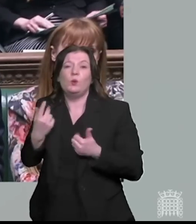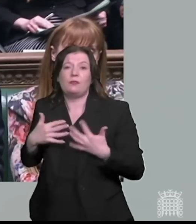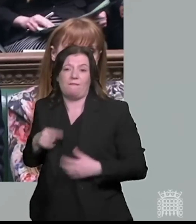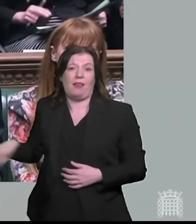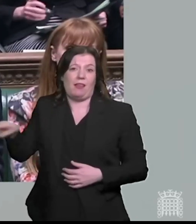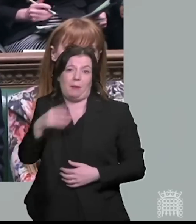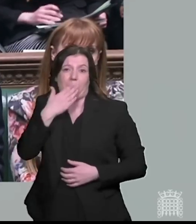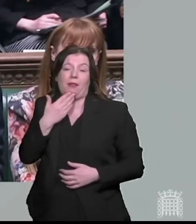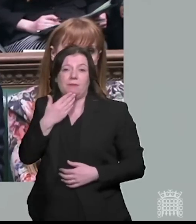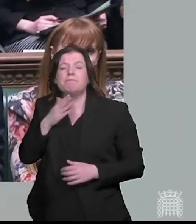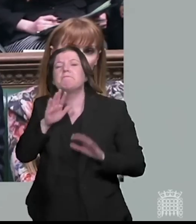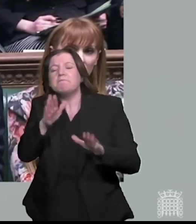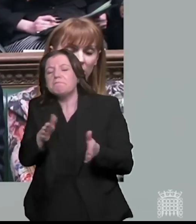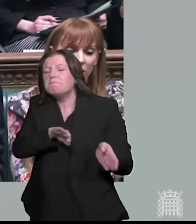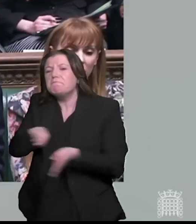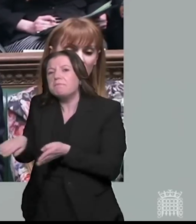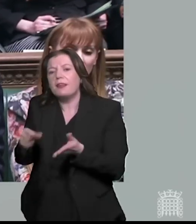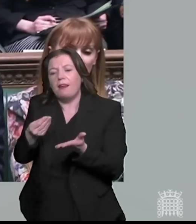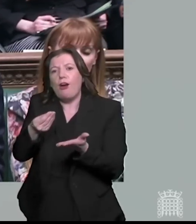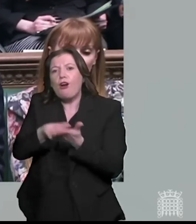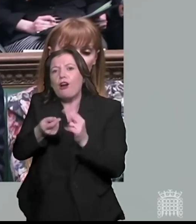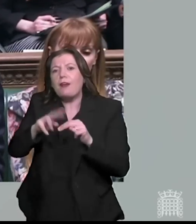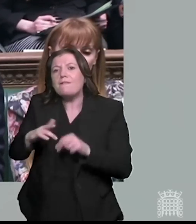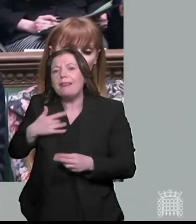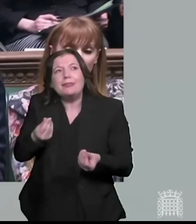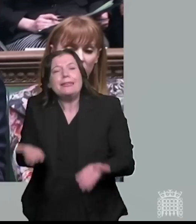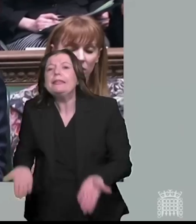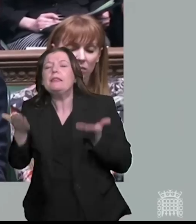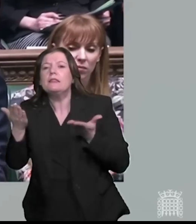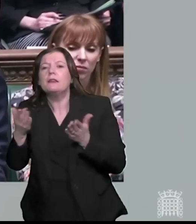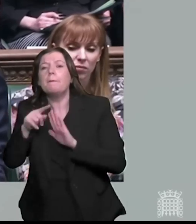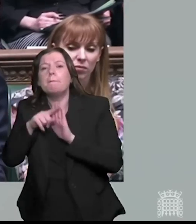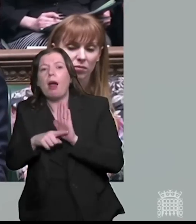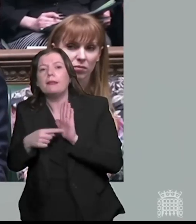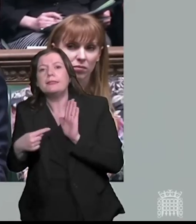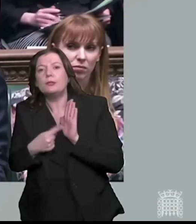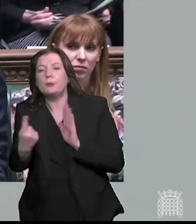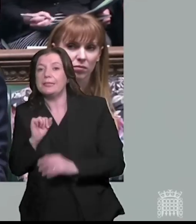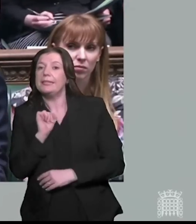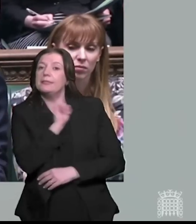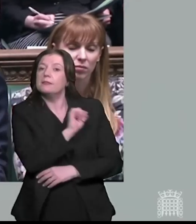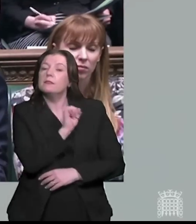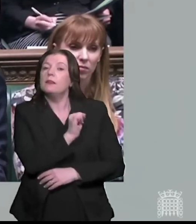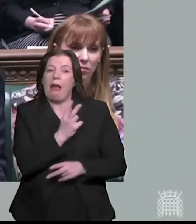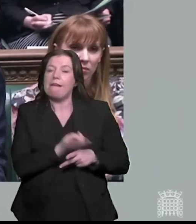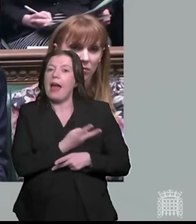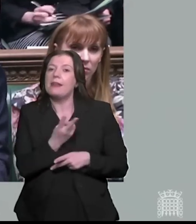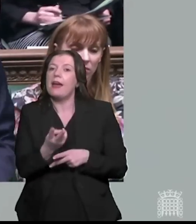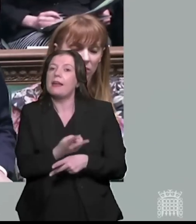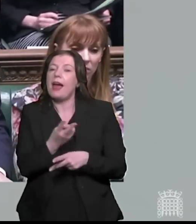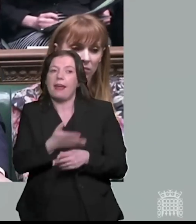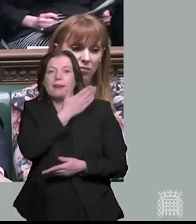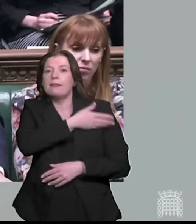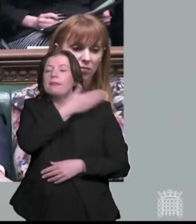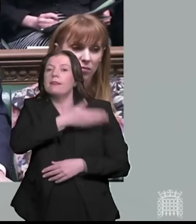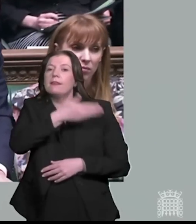policies on the cost of living. Madam Deputy Speaker, I say his policies because there's a history to this, a pattern. Over the course